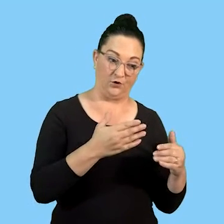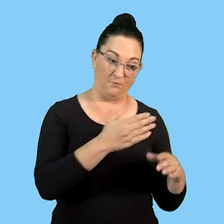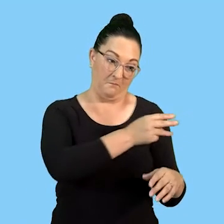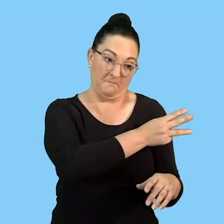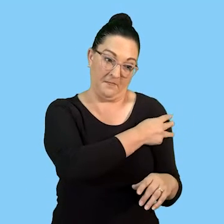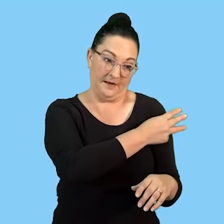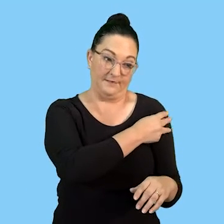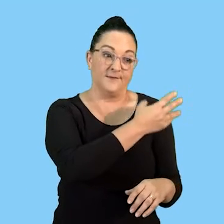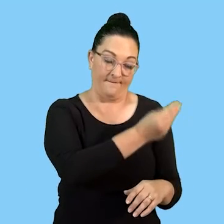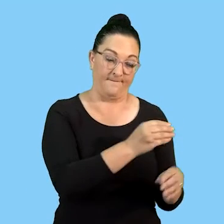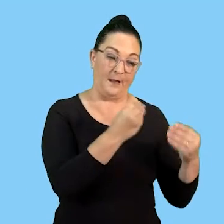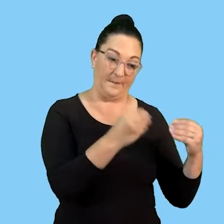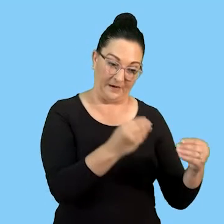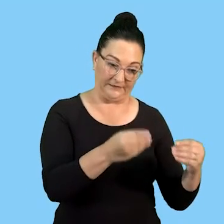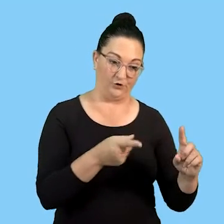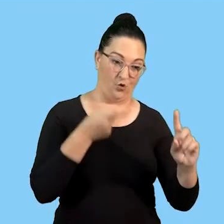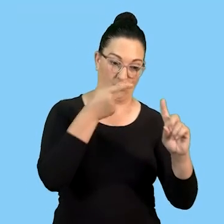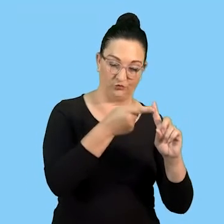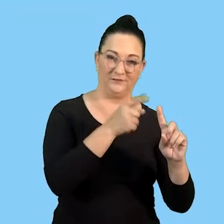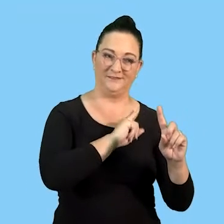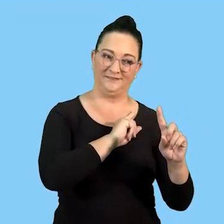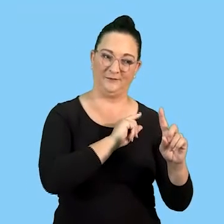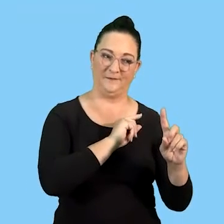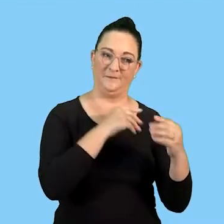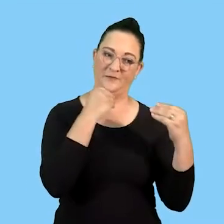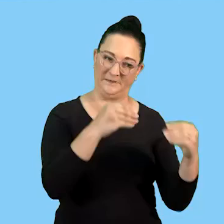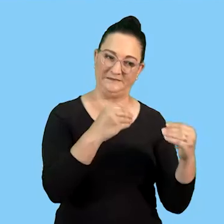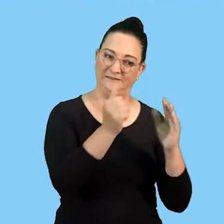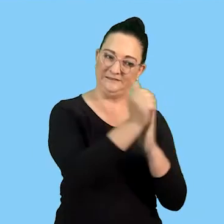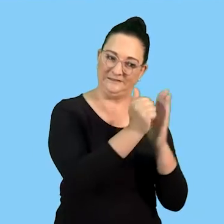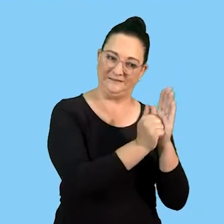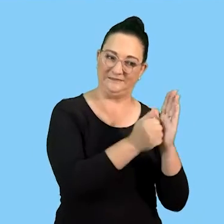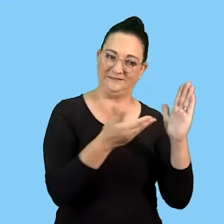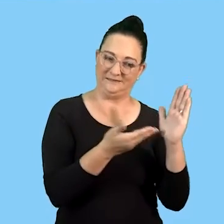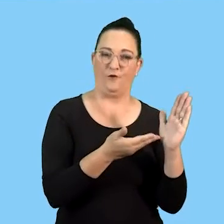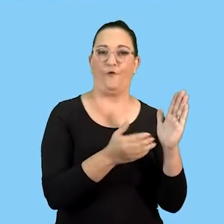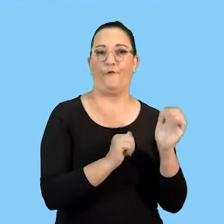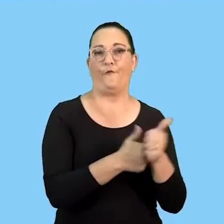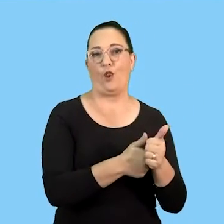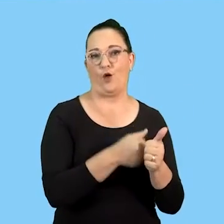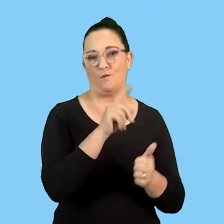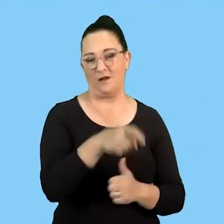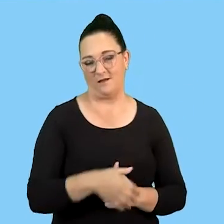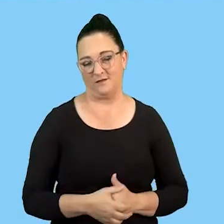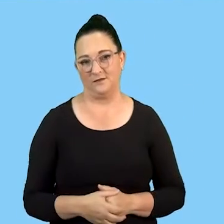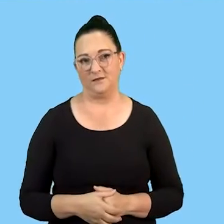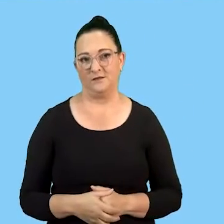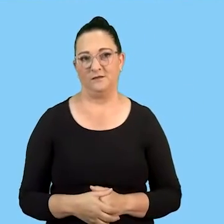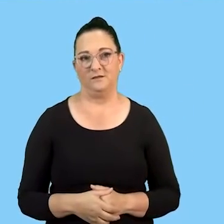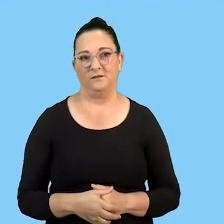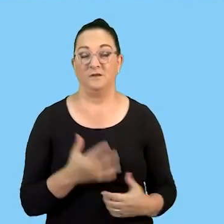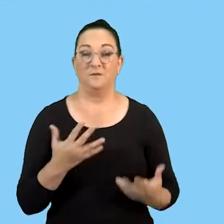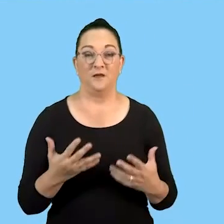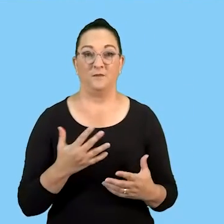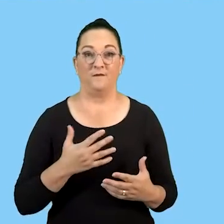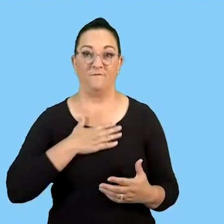it's not, you're not pushing your own agenda, but it's the business agenda. So we need to follow the company's or the business's objectives. So